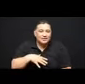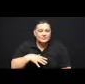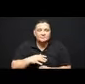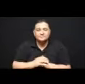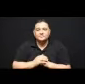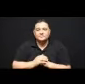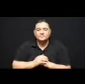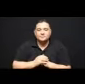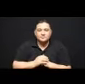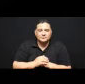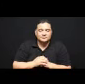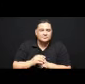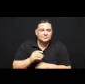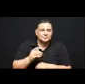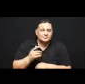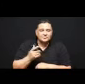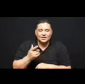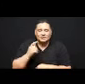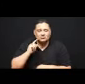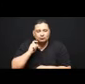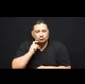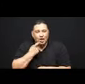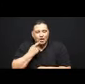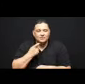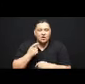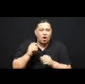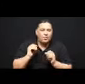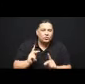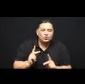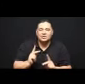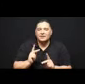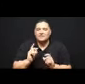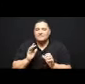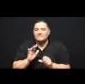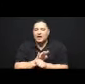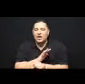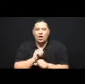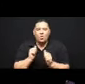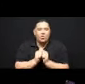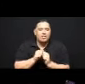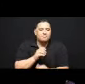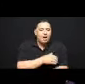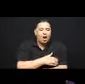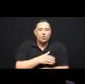opportunity, still with the power to see pleasure ready to bloom.